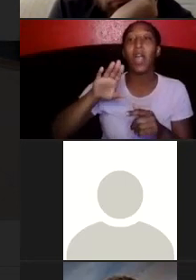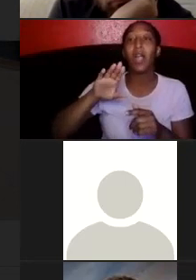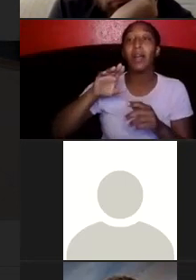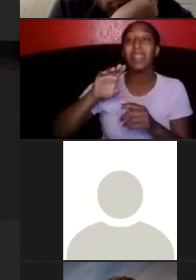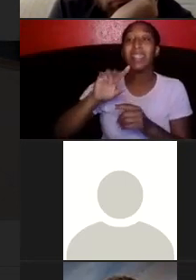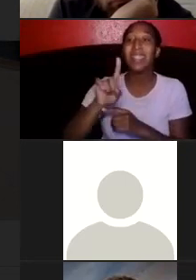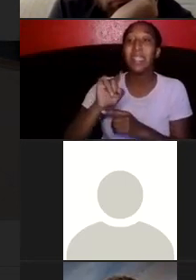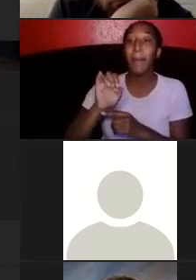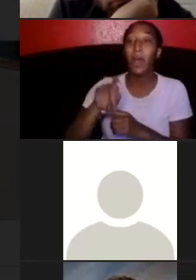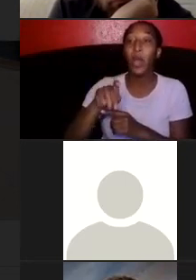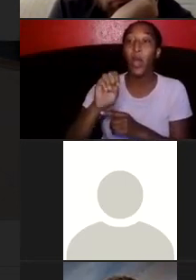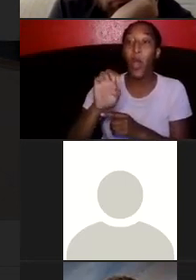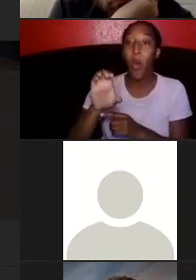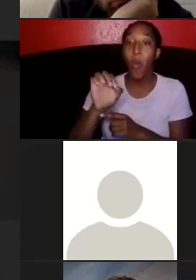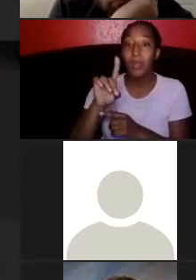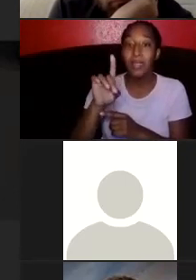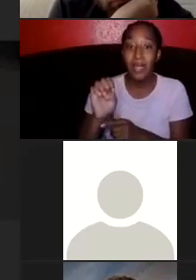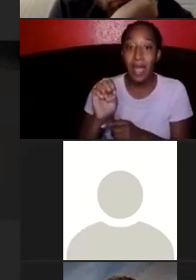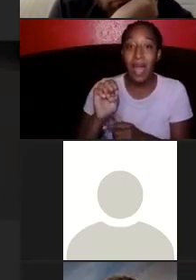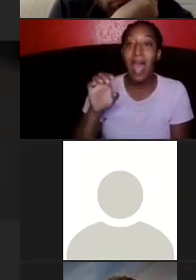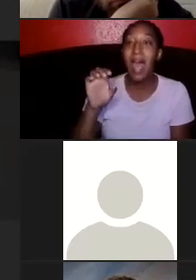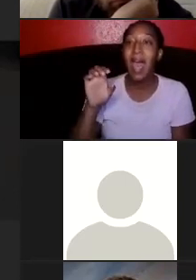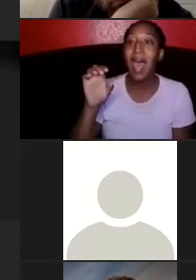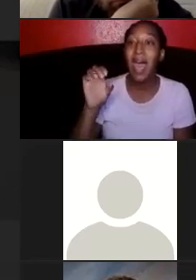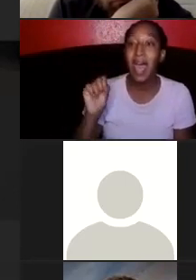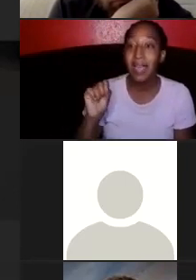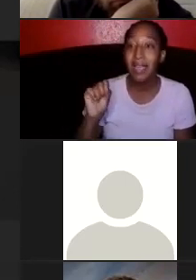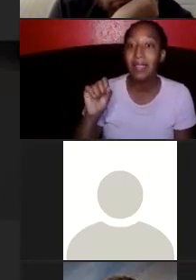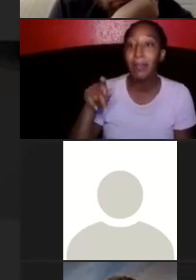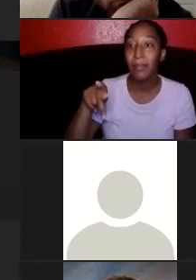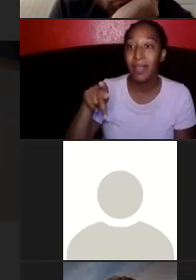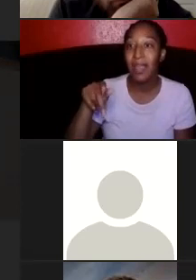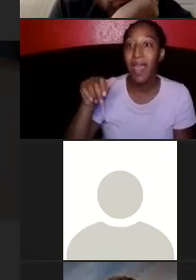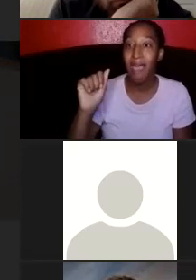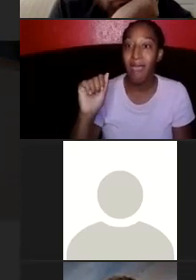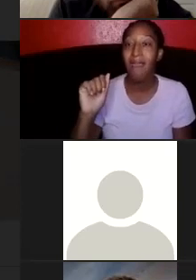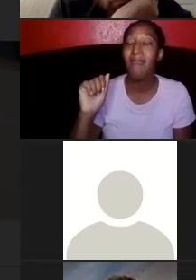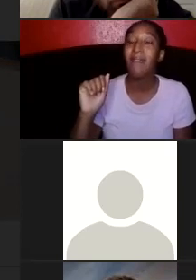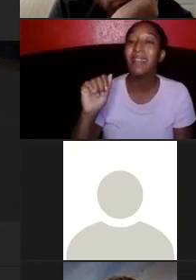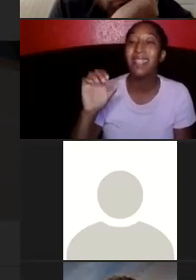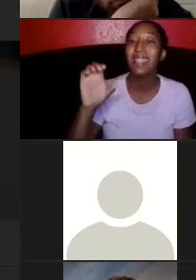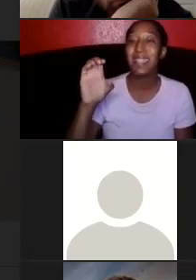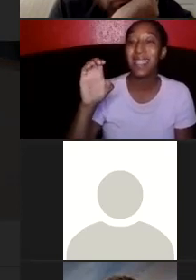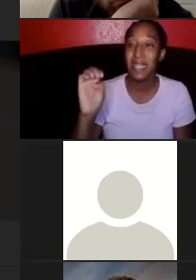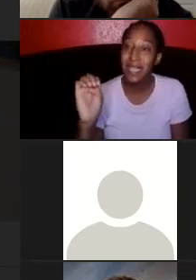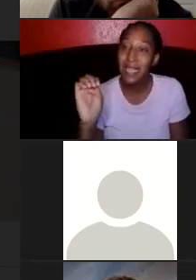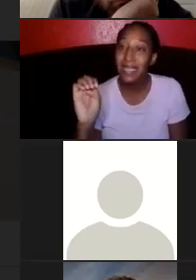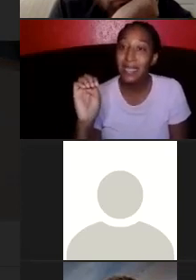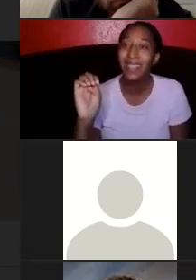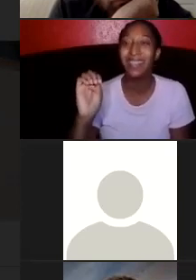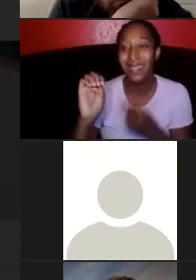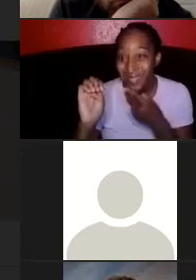All right. So now let's see how fast a LEO satellite is moving. A